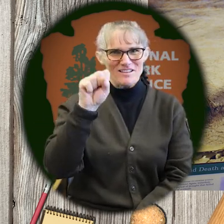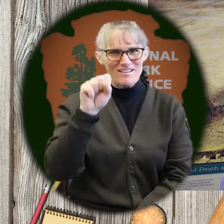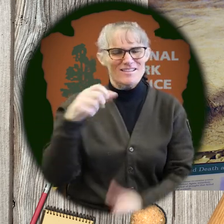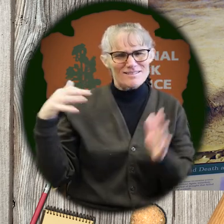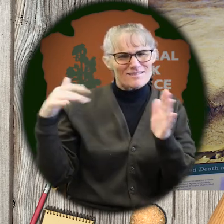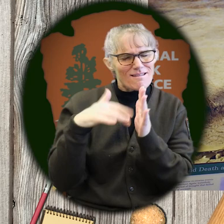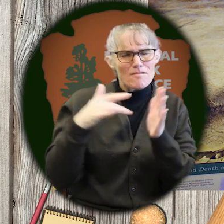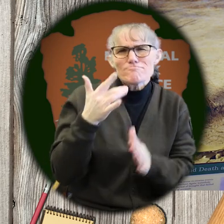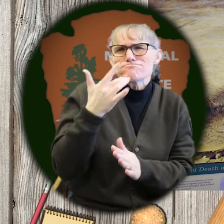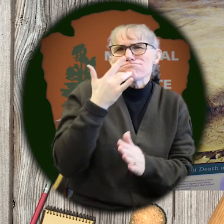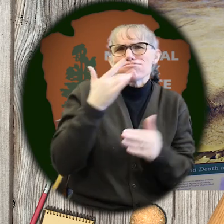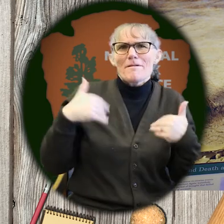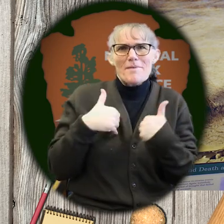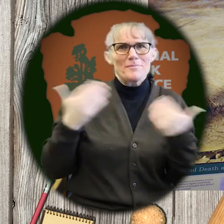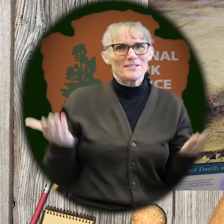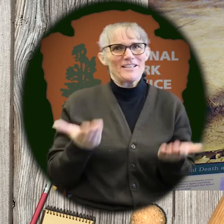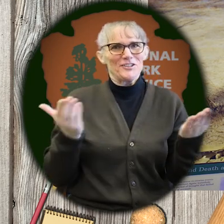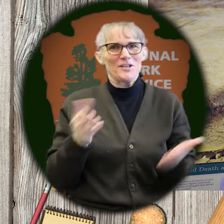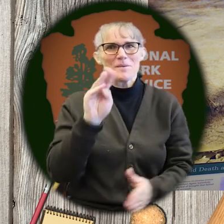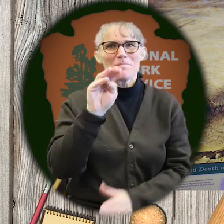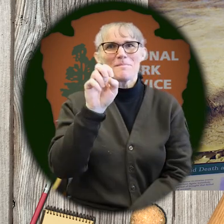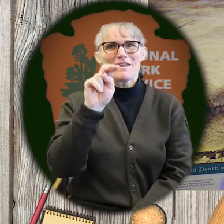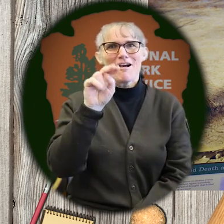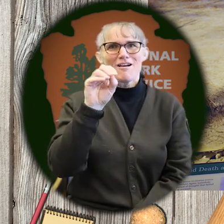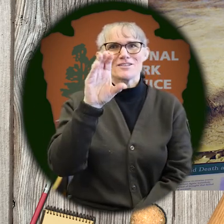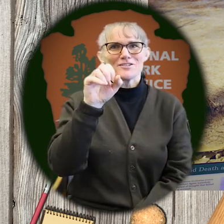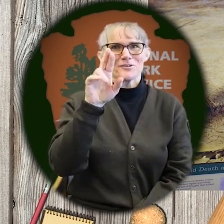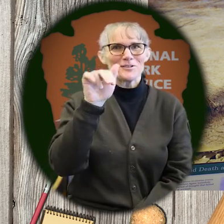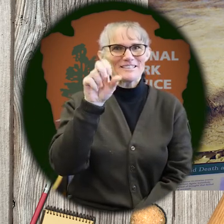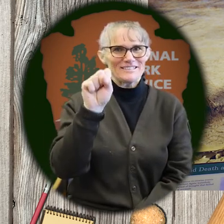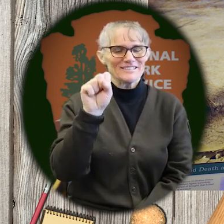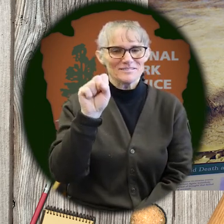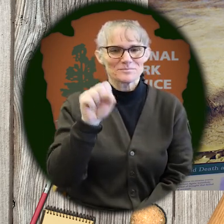studying one of our favorite mammals here at Agate, the Menoceras.